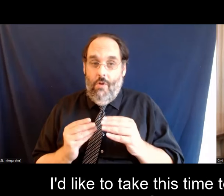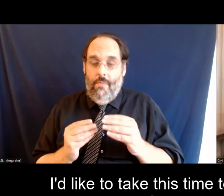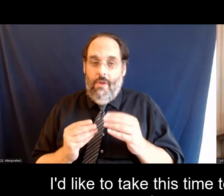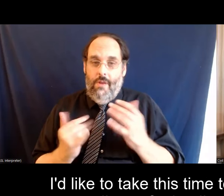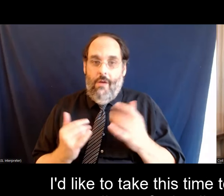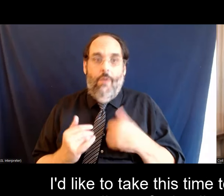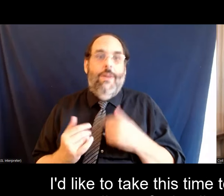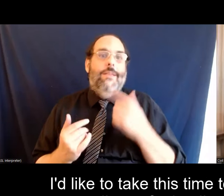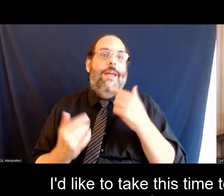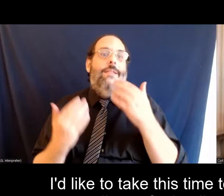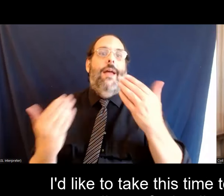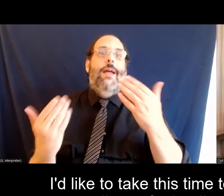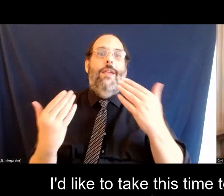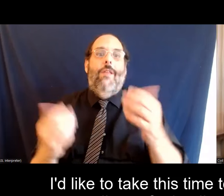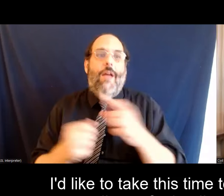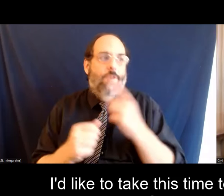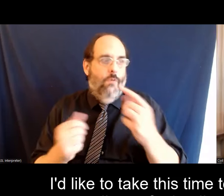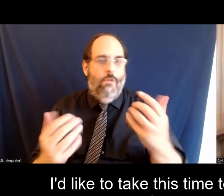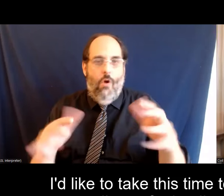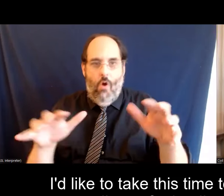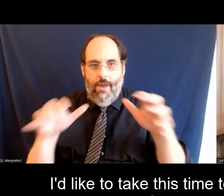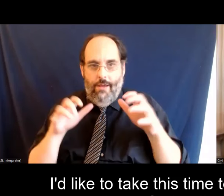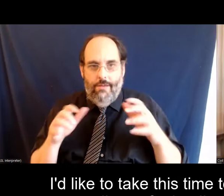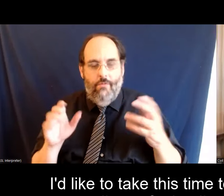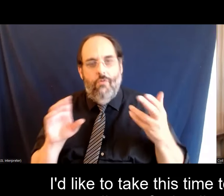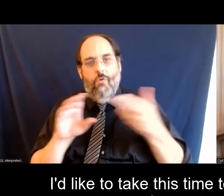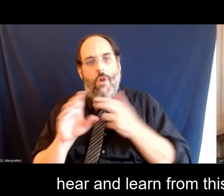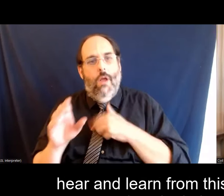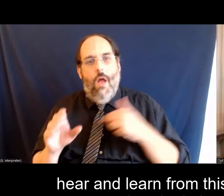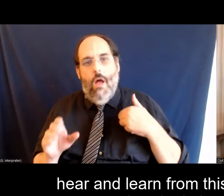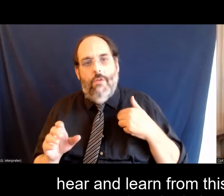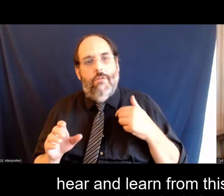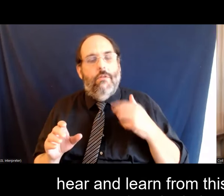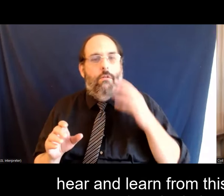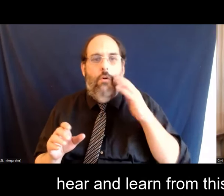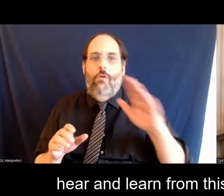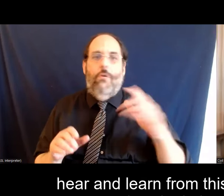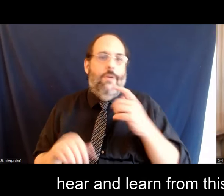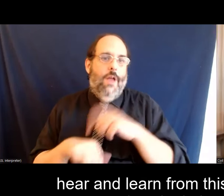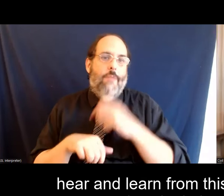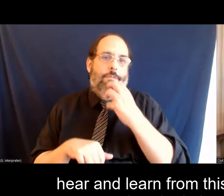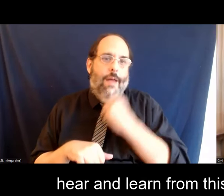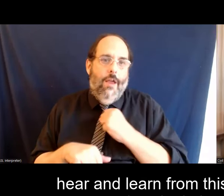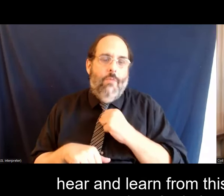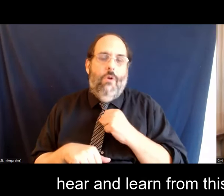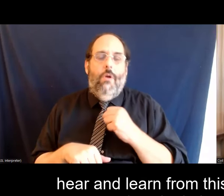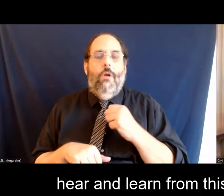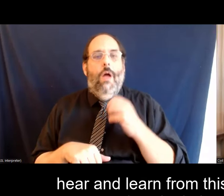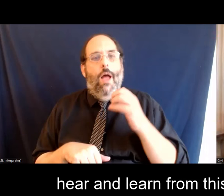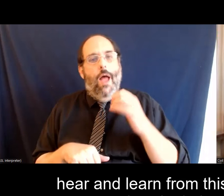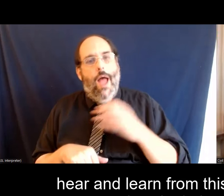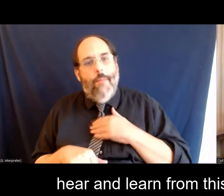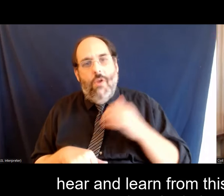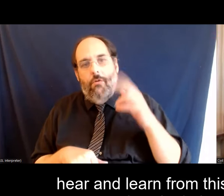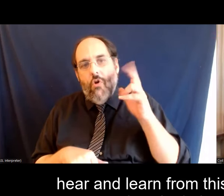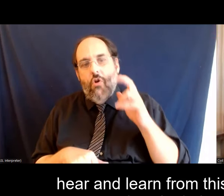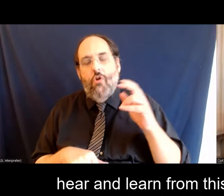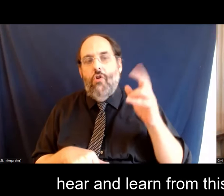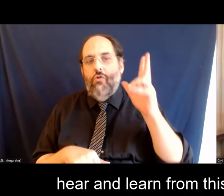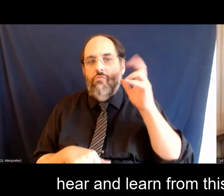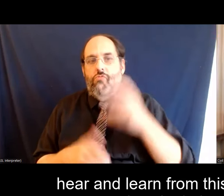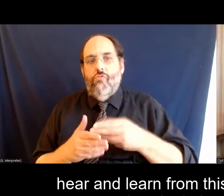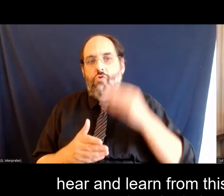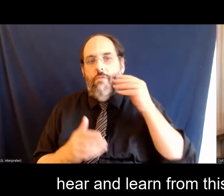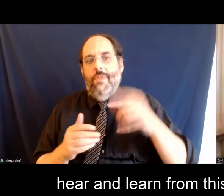to thank everyone in our audience for lending us your valuable time to hear and learn from this important conversation. And